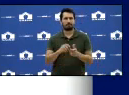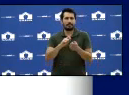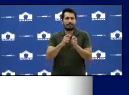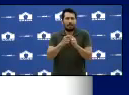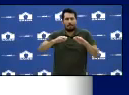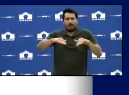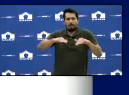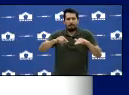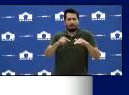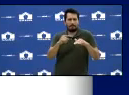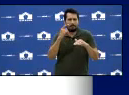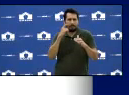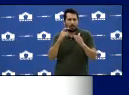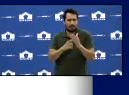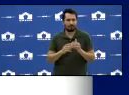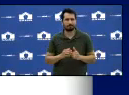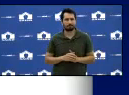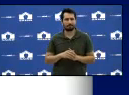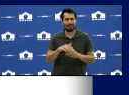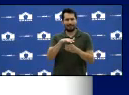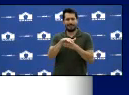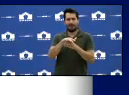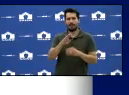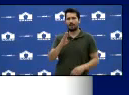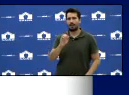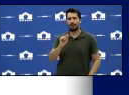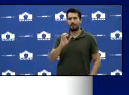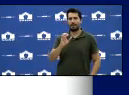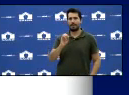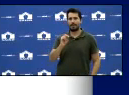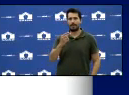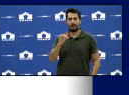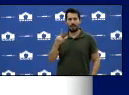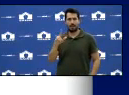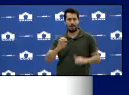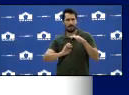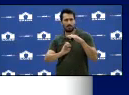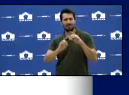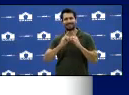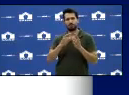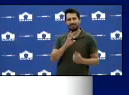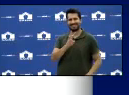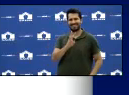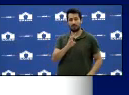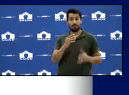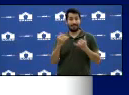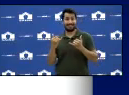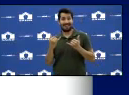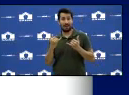the bottom. This neighborhood feeds into the Beacon Hill Elementary, which is District 6, but currently under the current